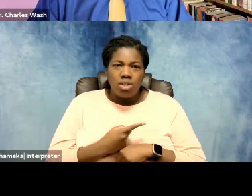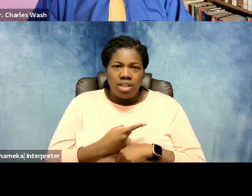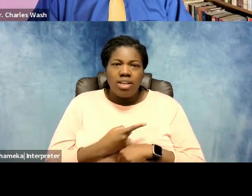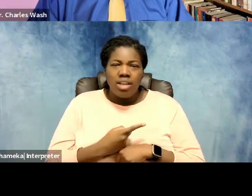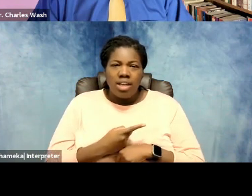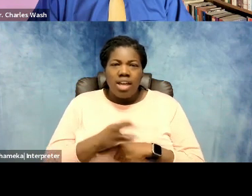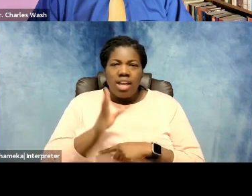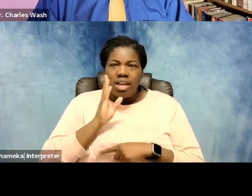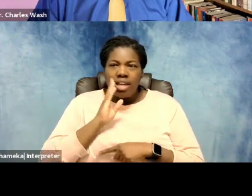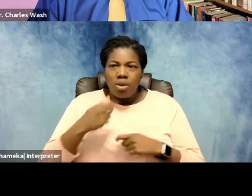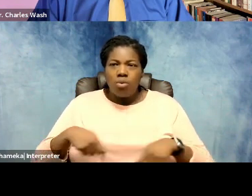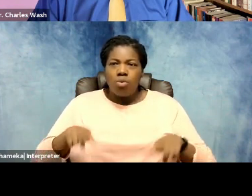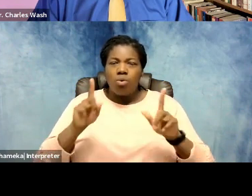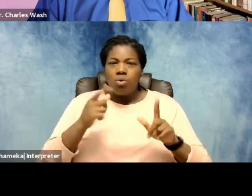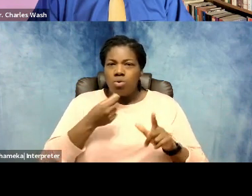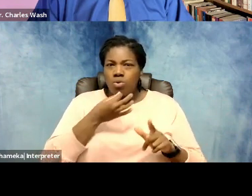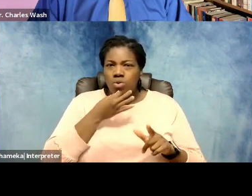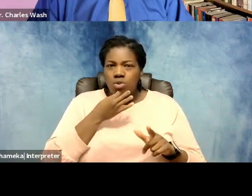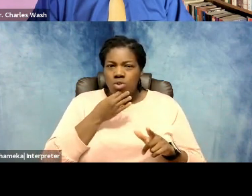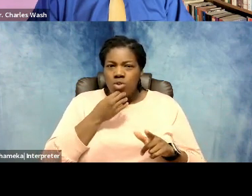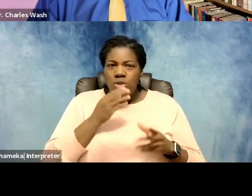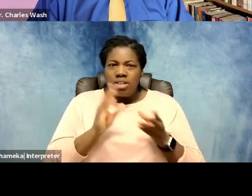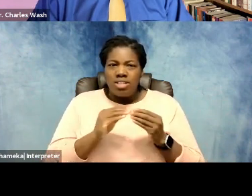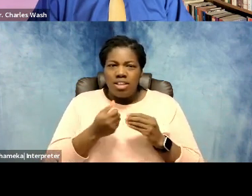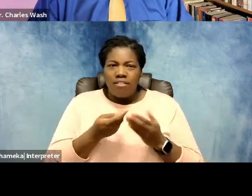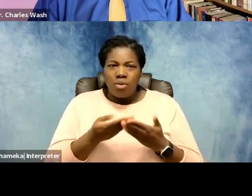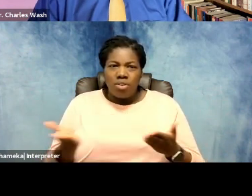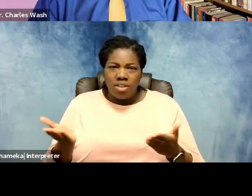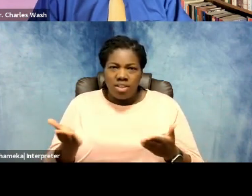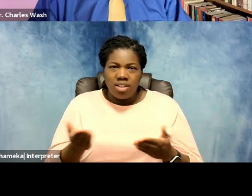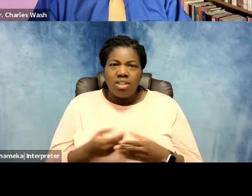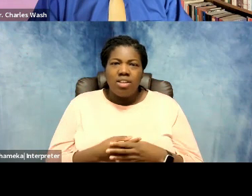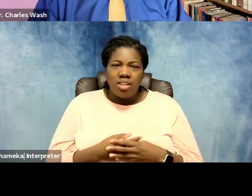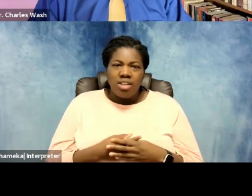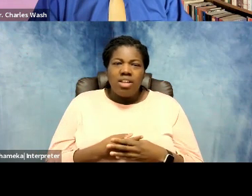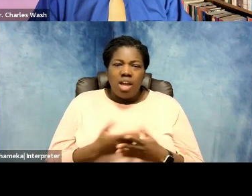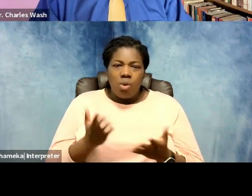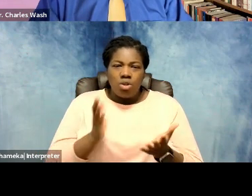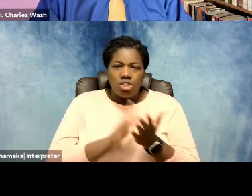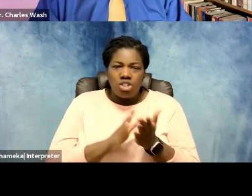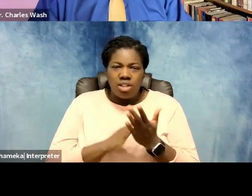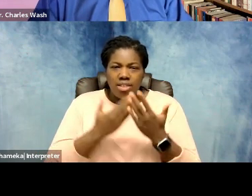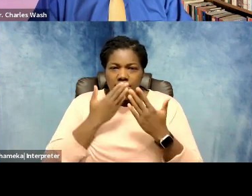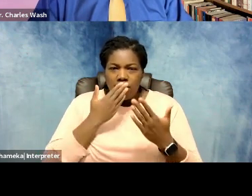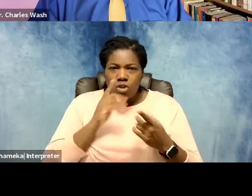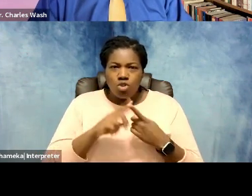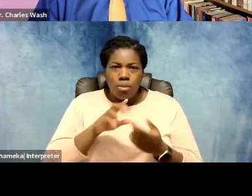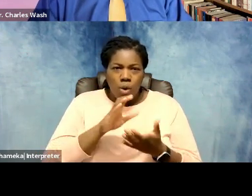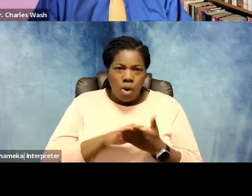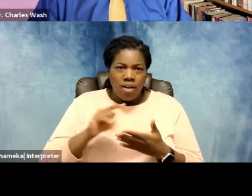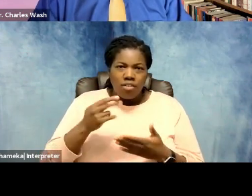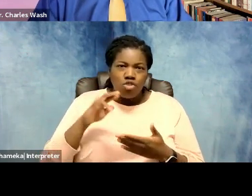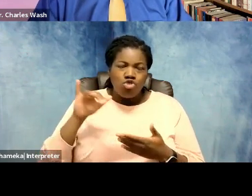they're going to pop on in a little bit and say a few words. And, you know, just a huge shout out and thank you to my wife, Teresa,